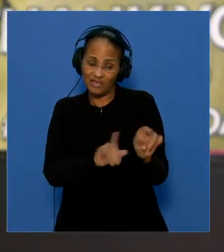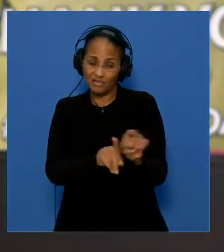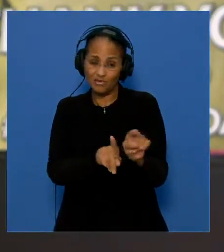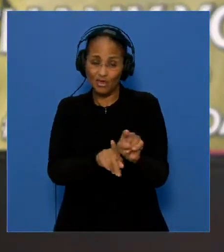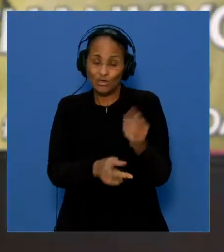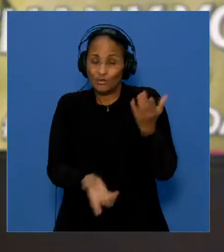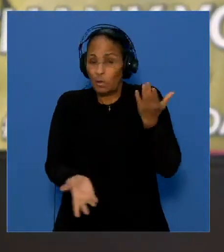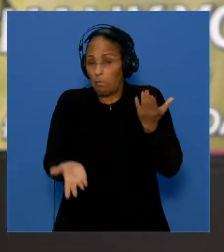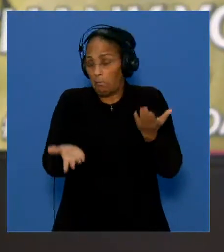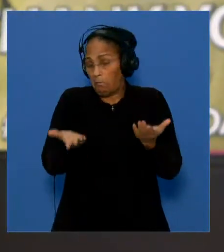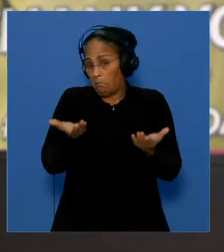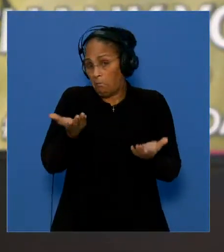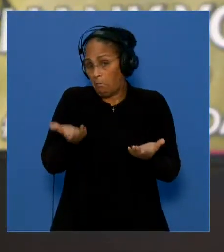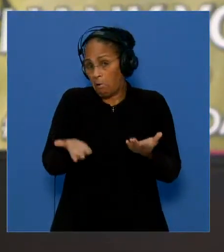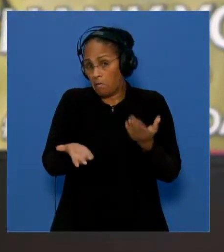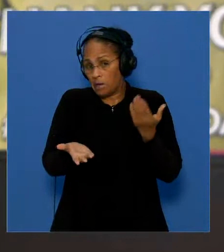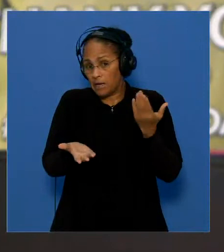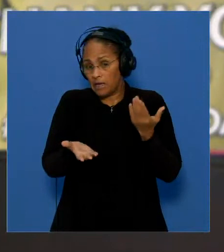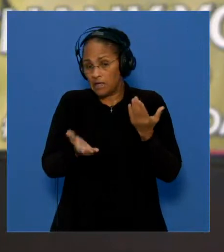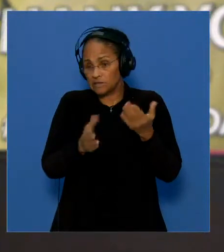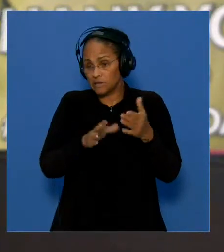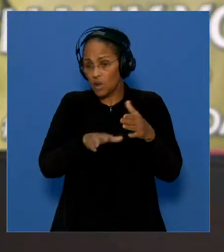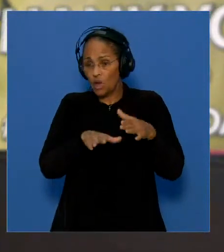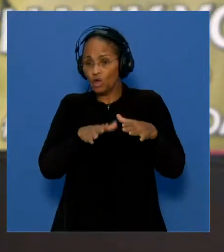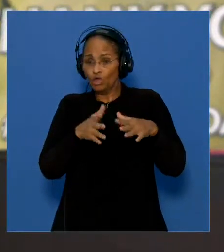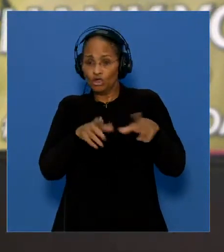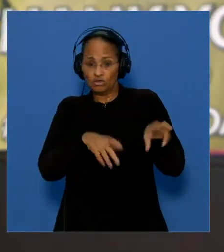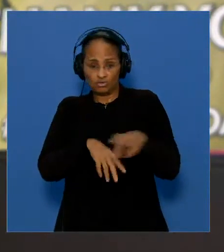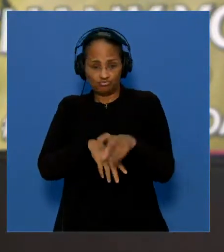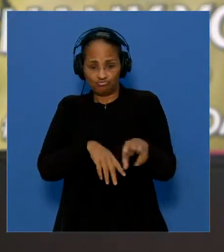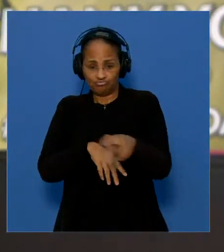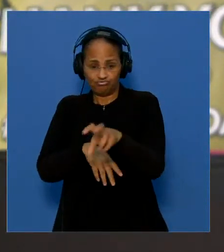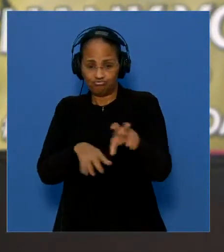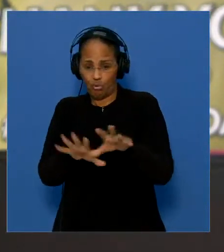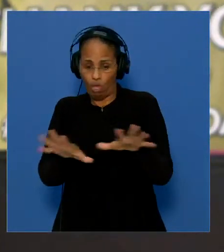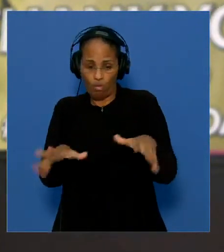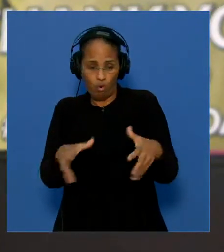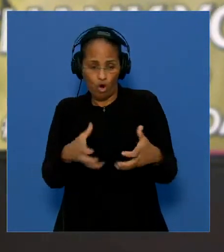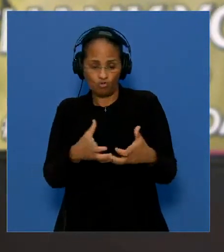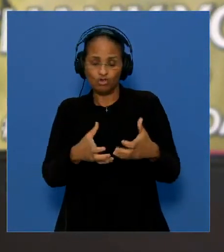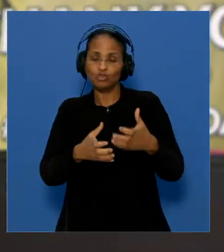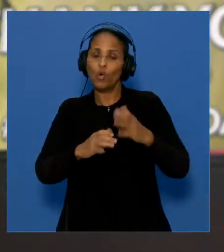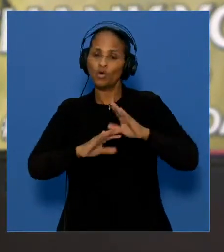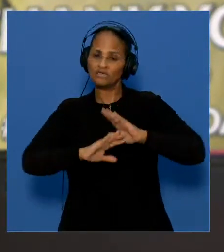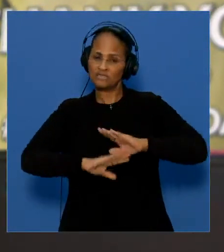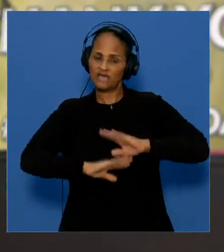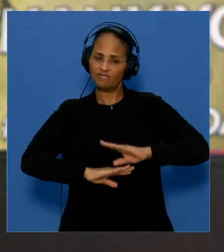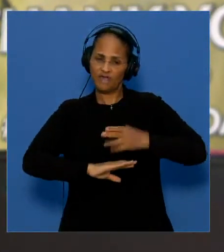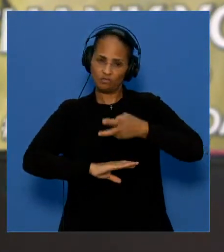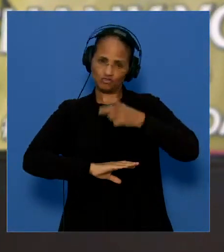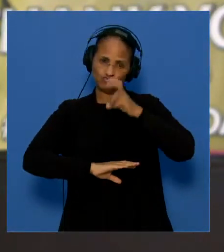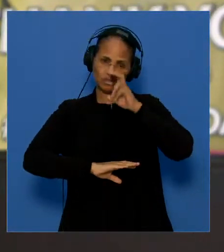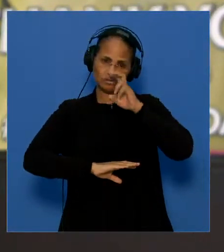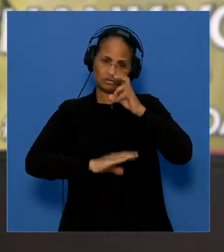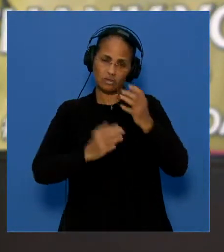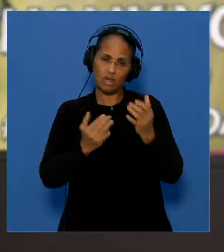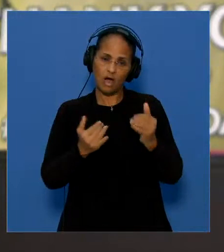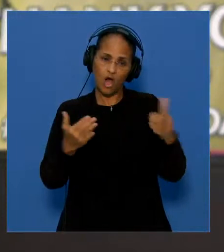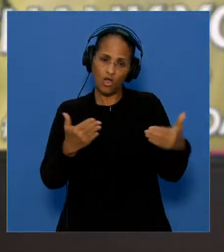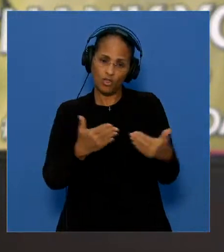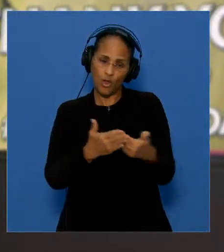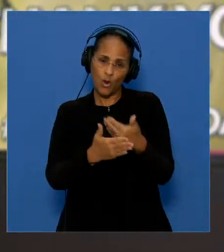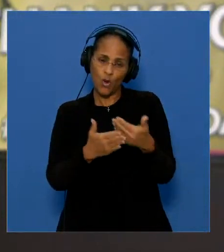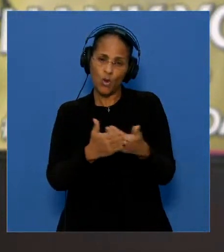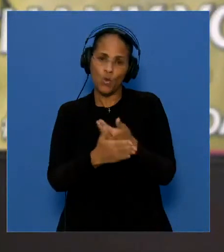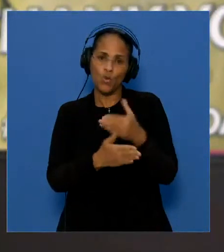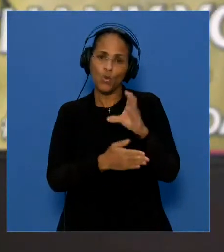it's probably filtering around the world in any event. So we're satisfied that the restrictions that we're putting in place under the new COVID order,